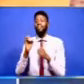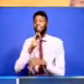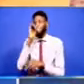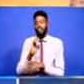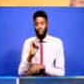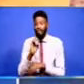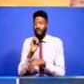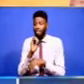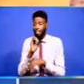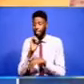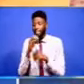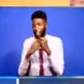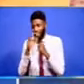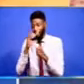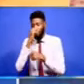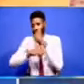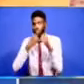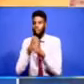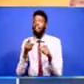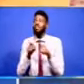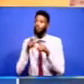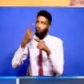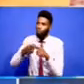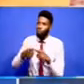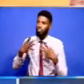cases now stand at